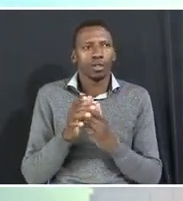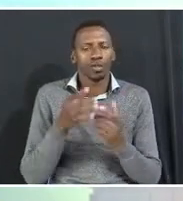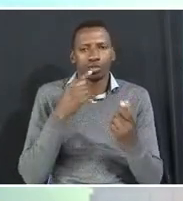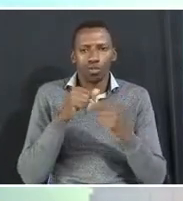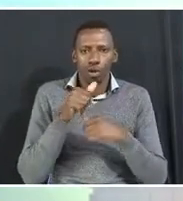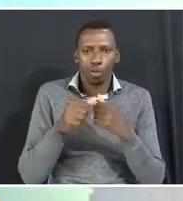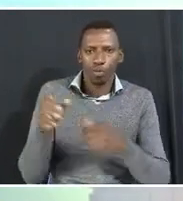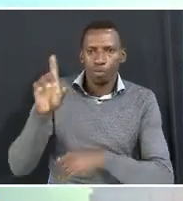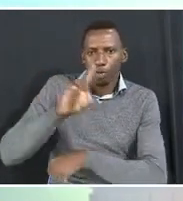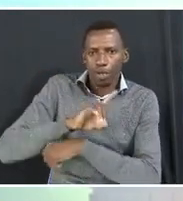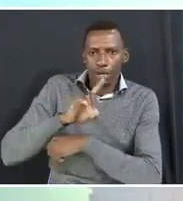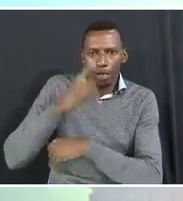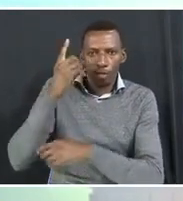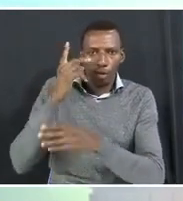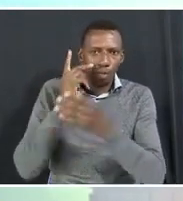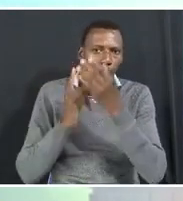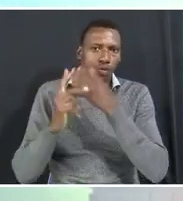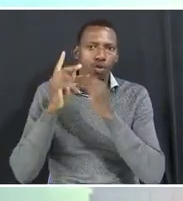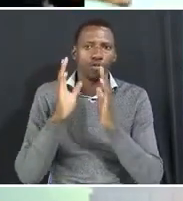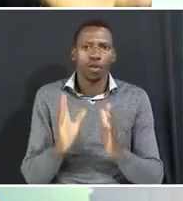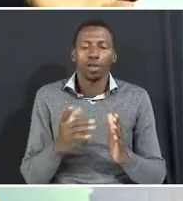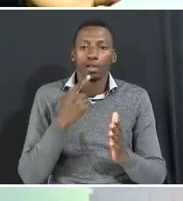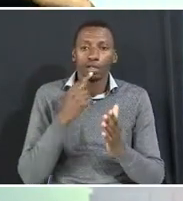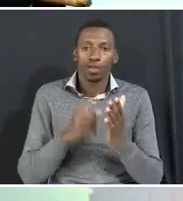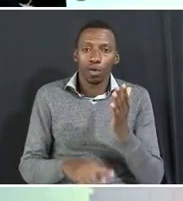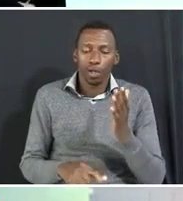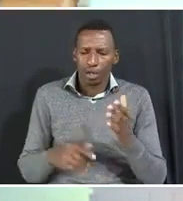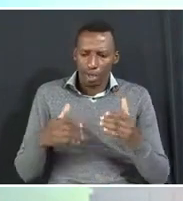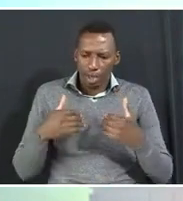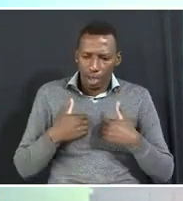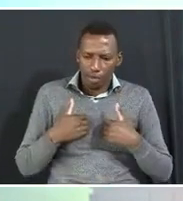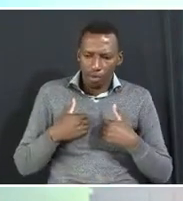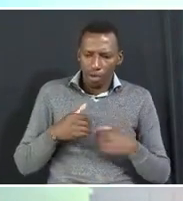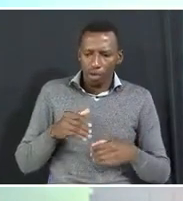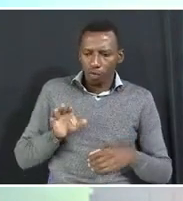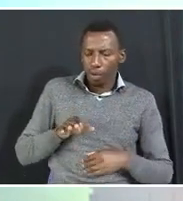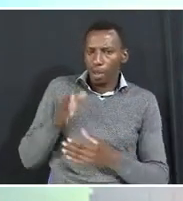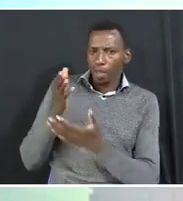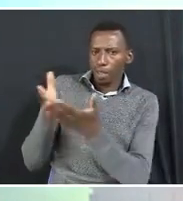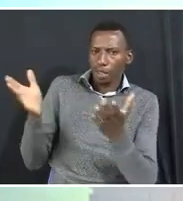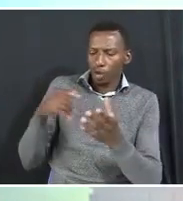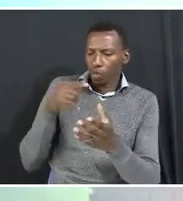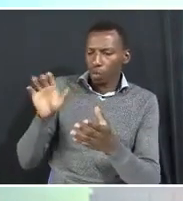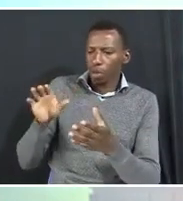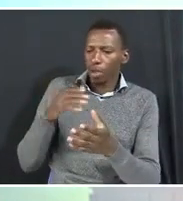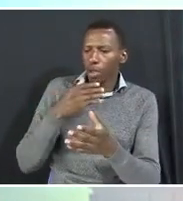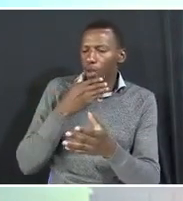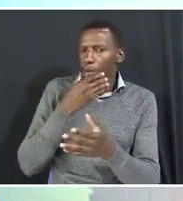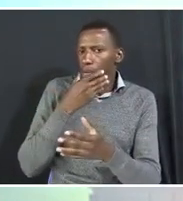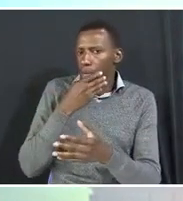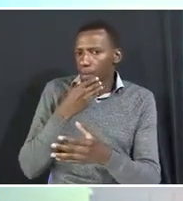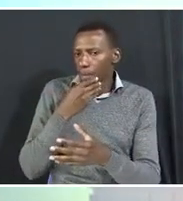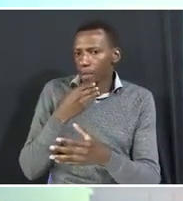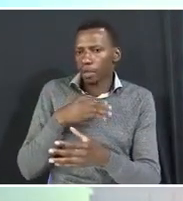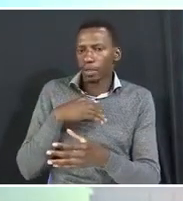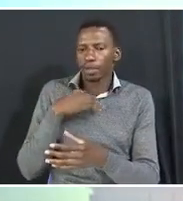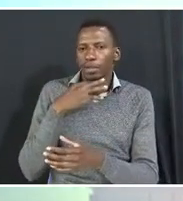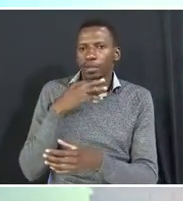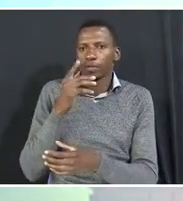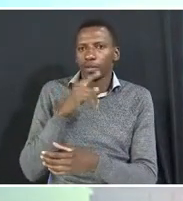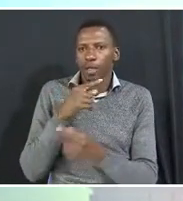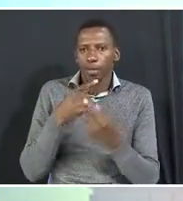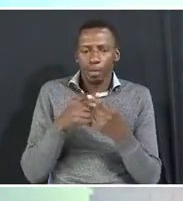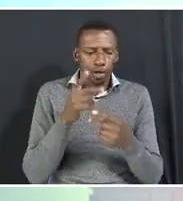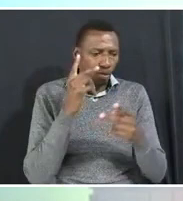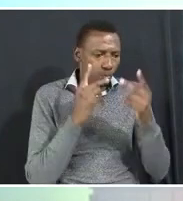of the prophets and says there were many widows in that day, but the prophet of God ministered to only